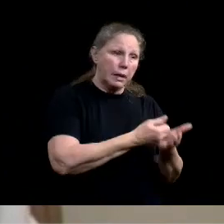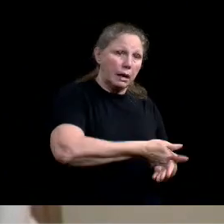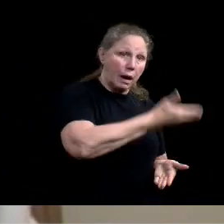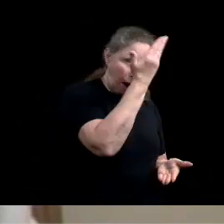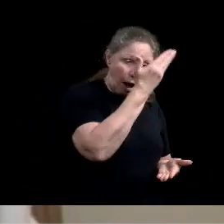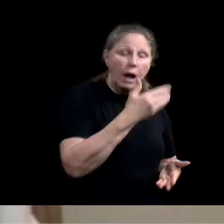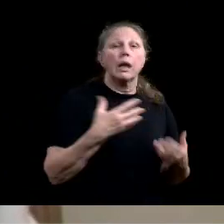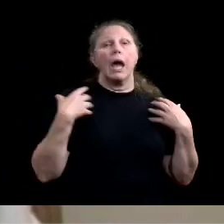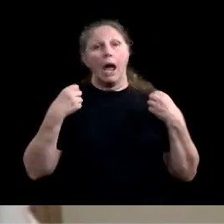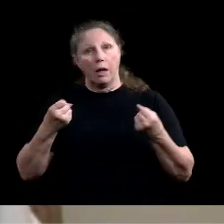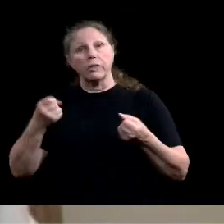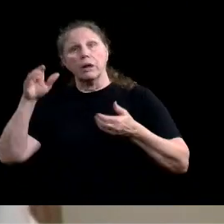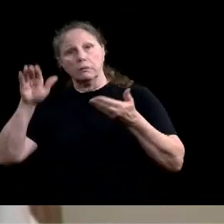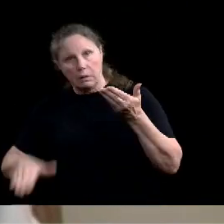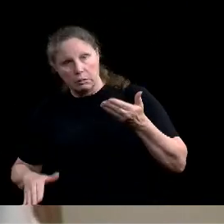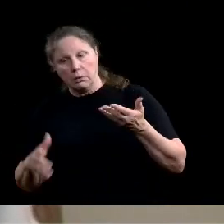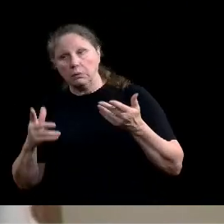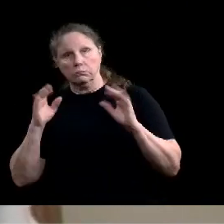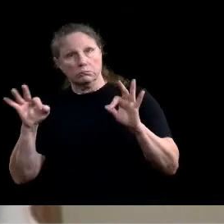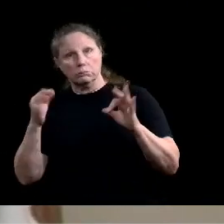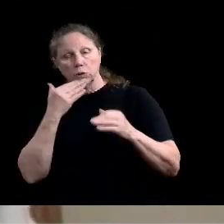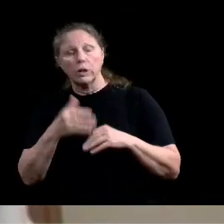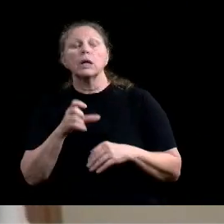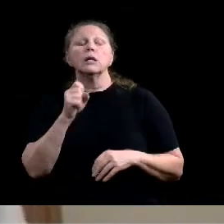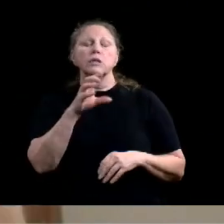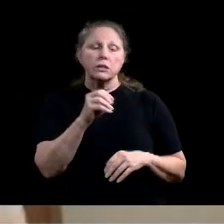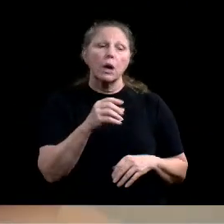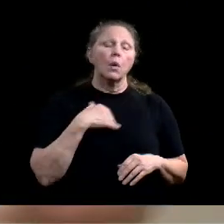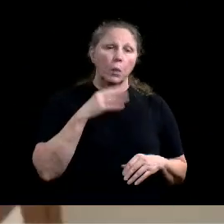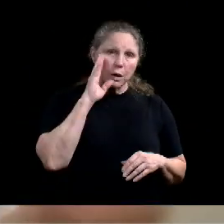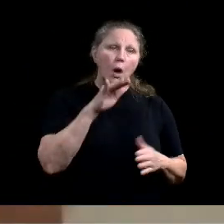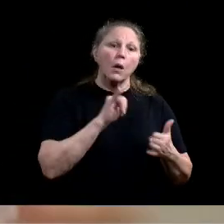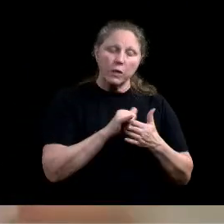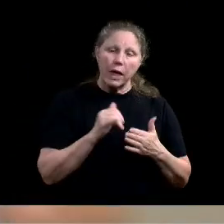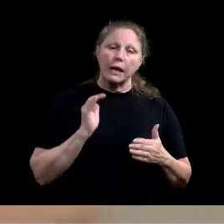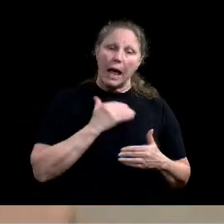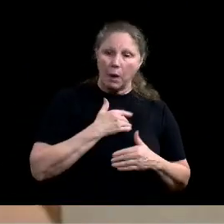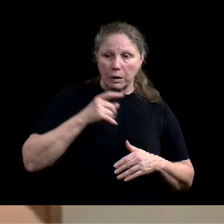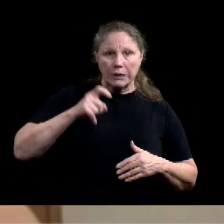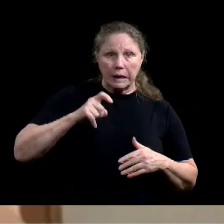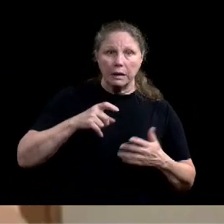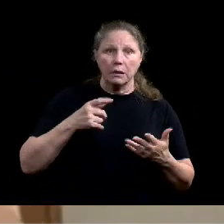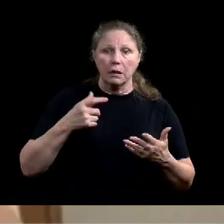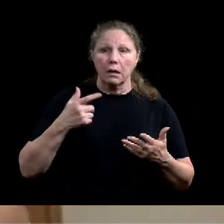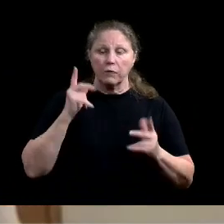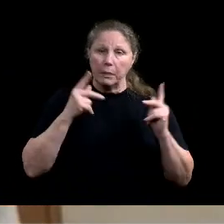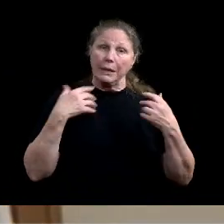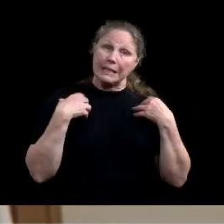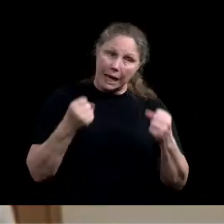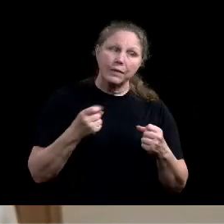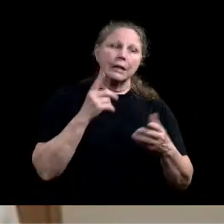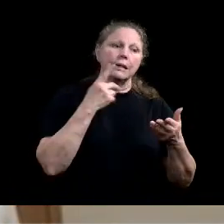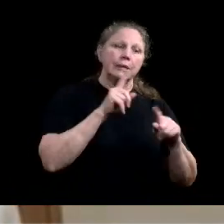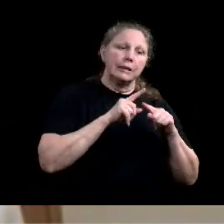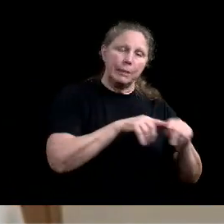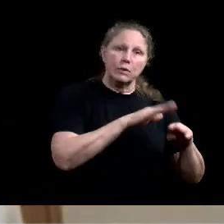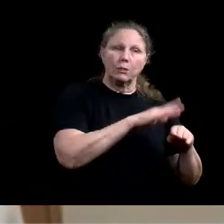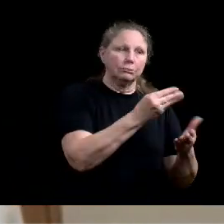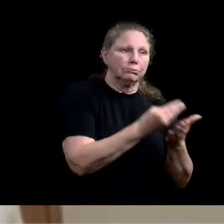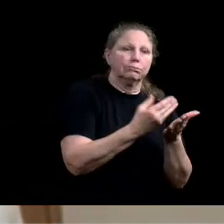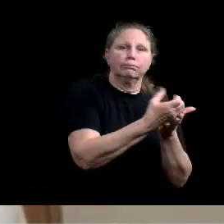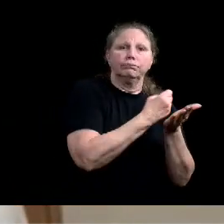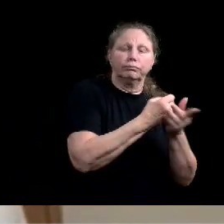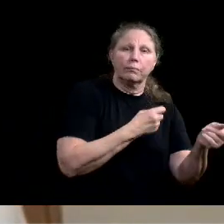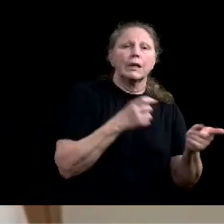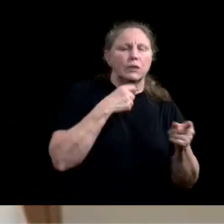by economic deterioration. So the balancing act is really critical here. Keeping RT